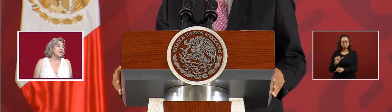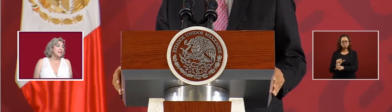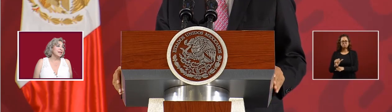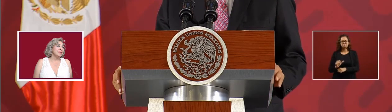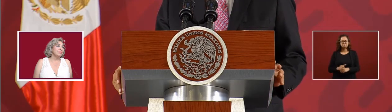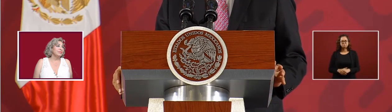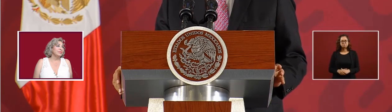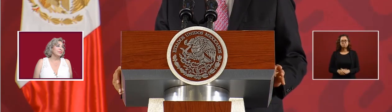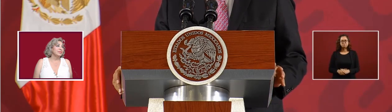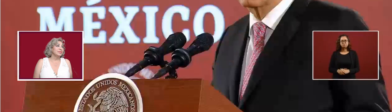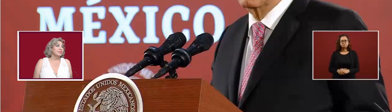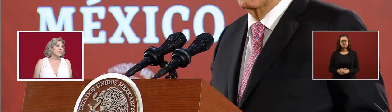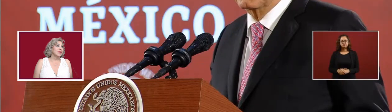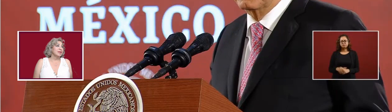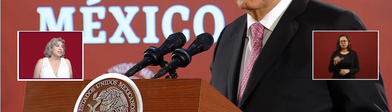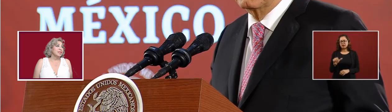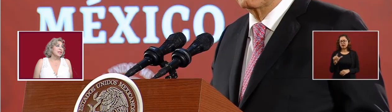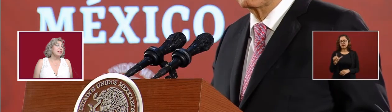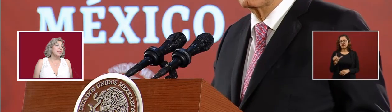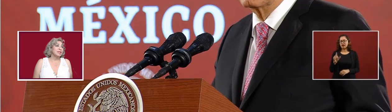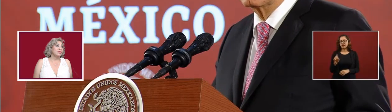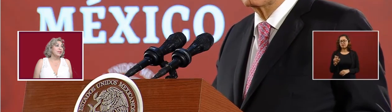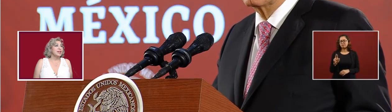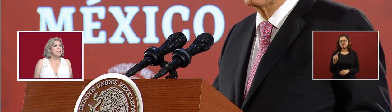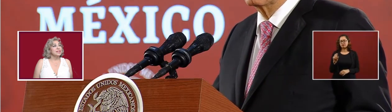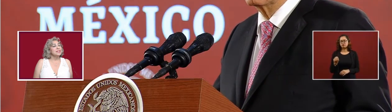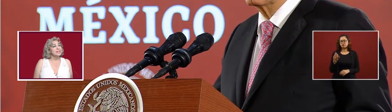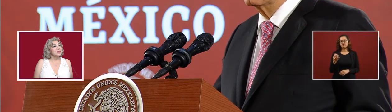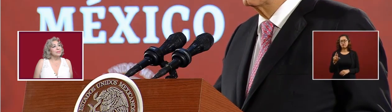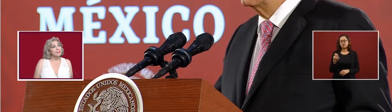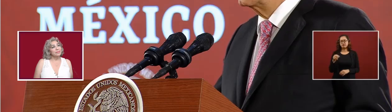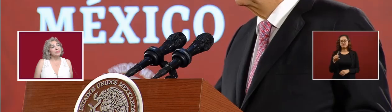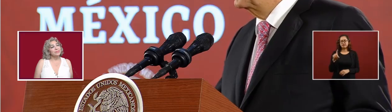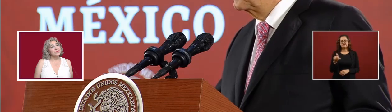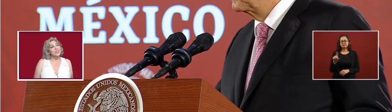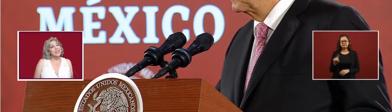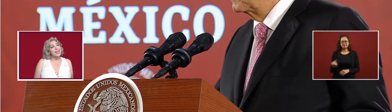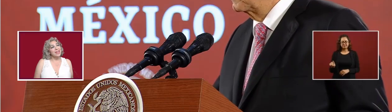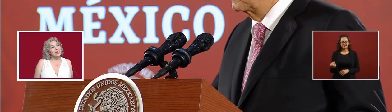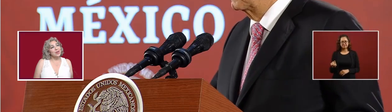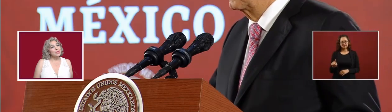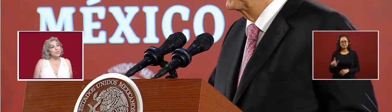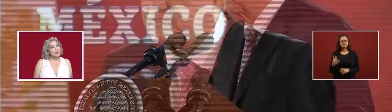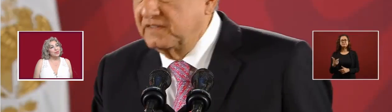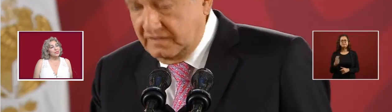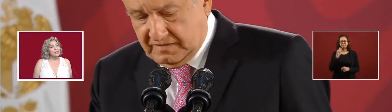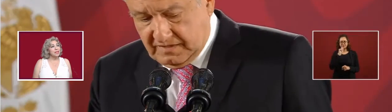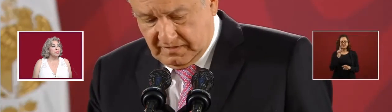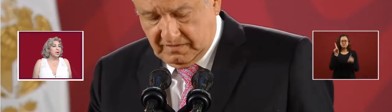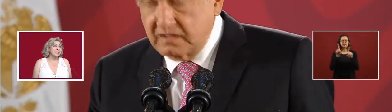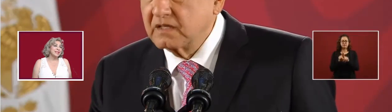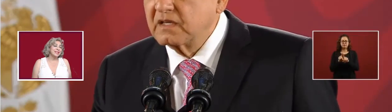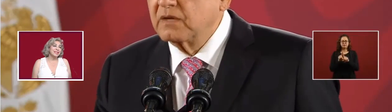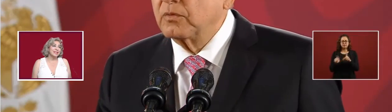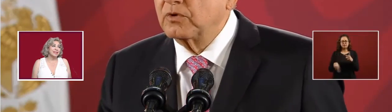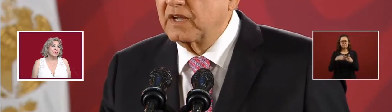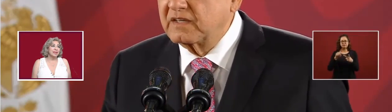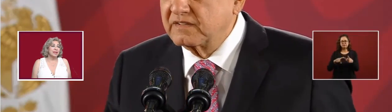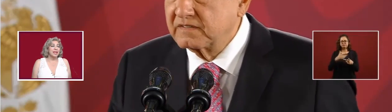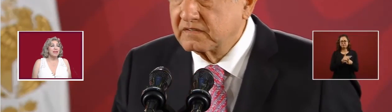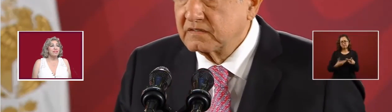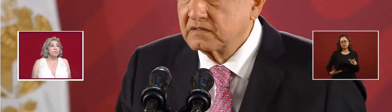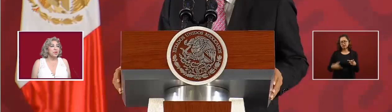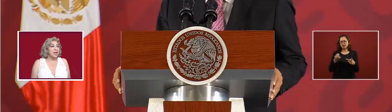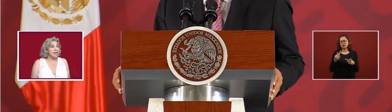Argentina, Alberto Fernandez, and also the president Evo